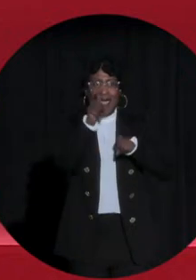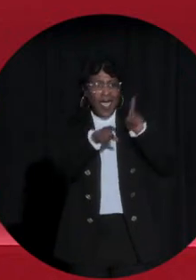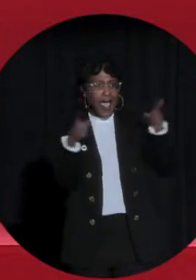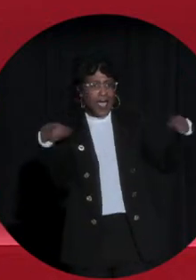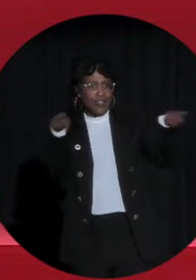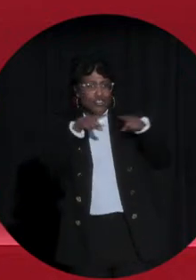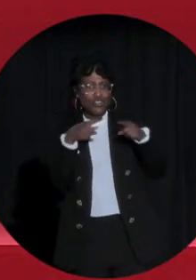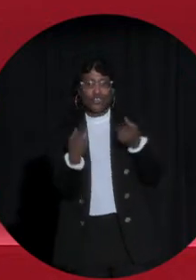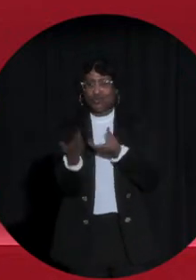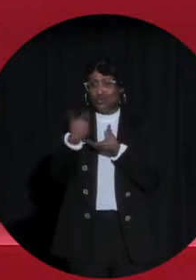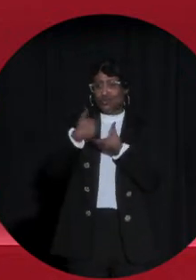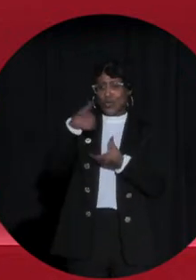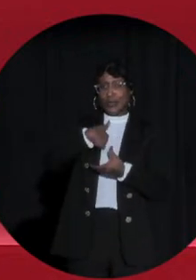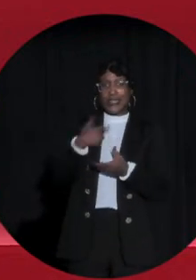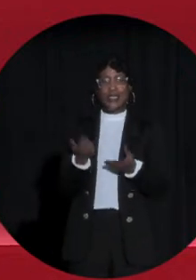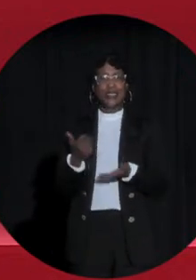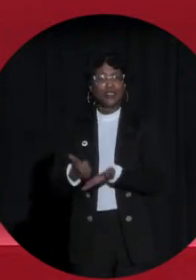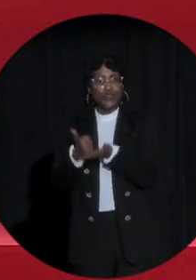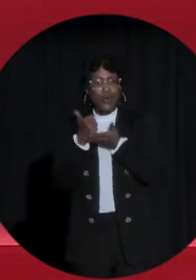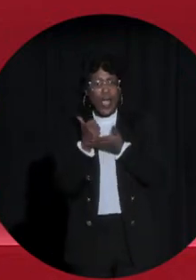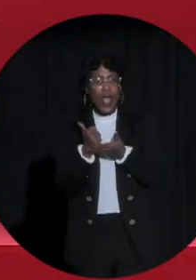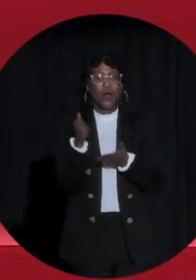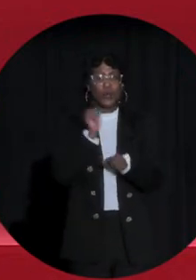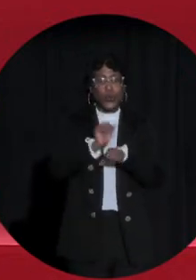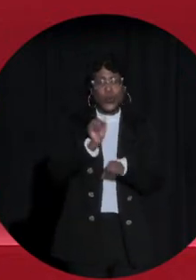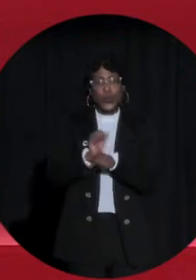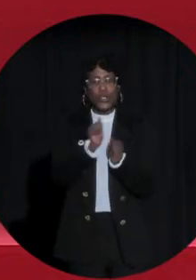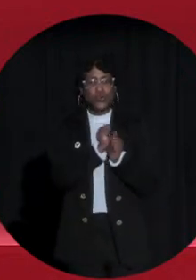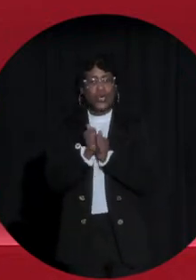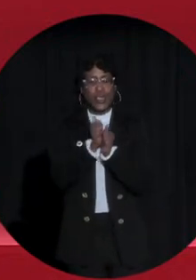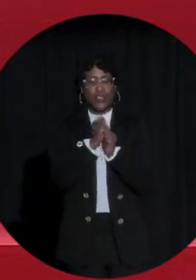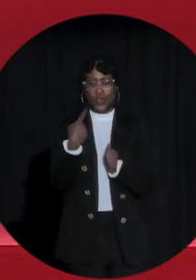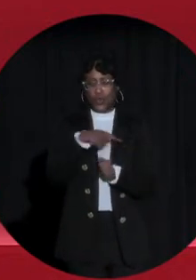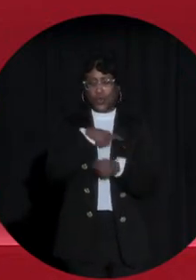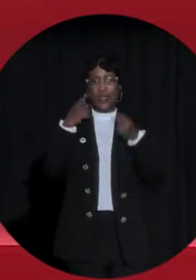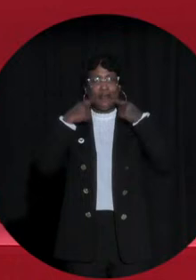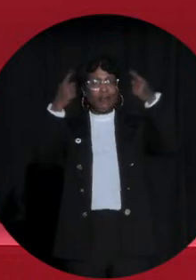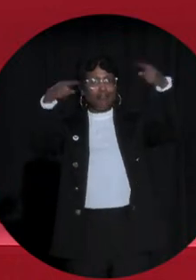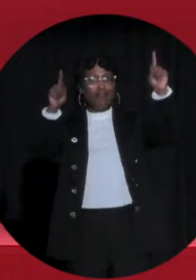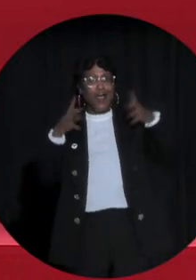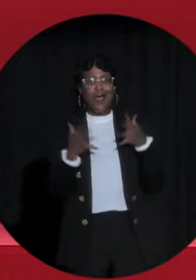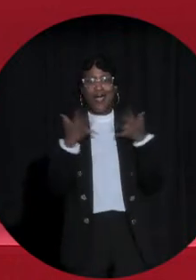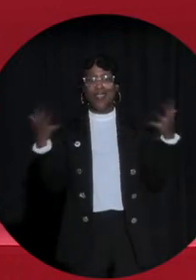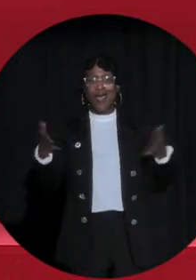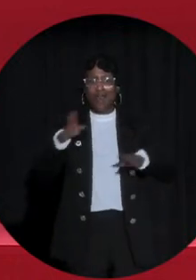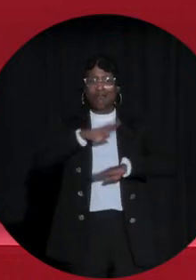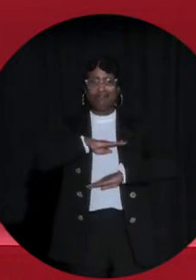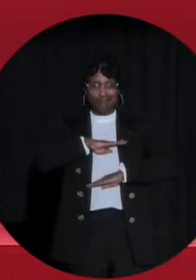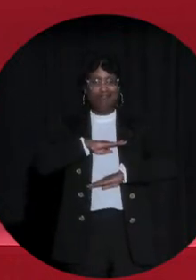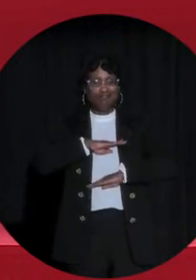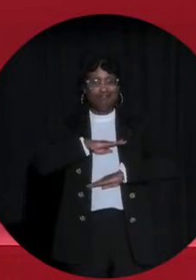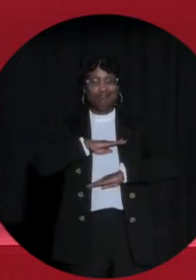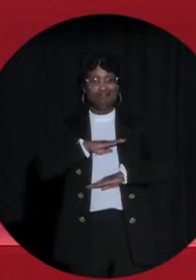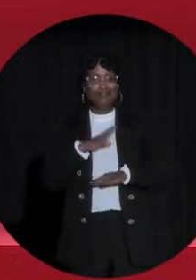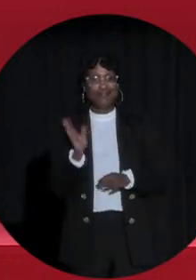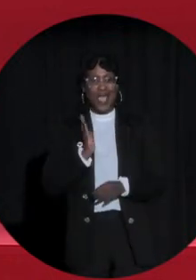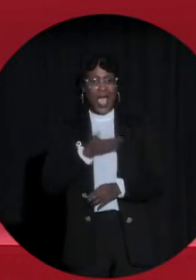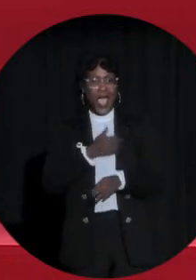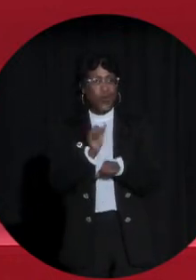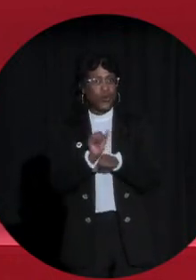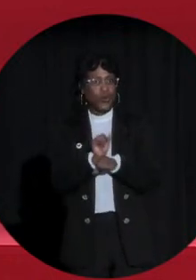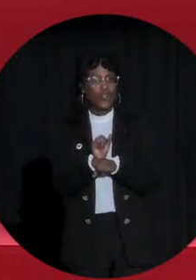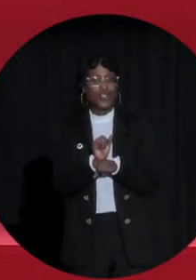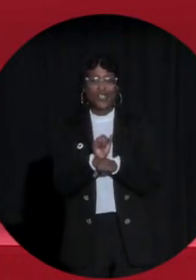have accomplished so much. Our labor has helped us reach the position of power we now hold. And more than anything,